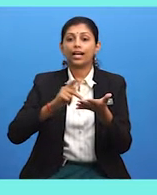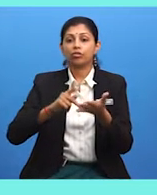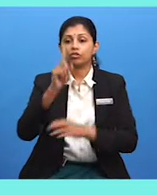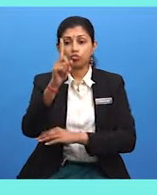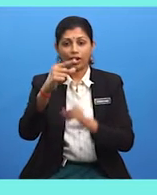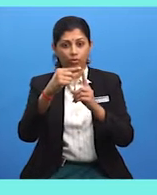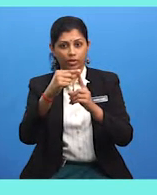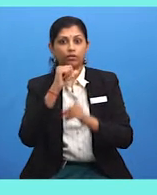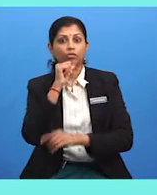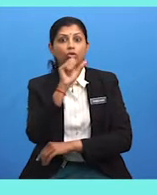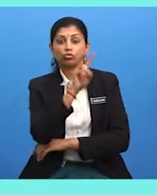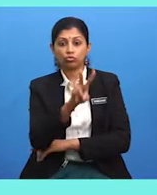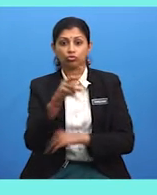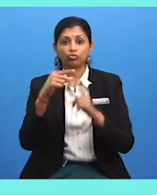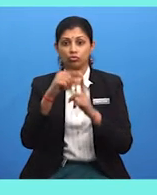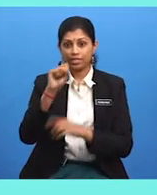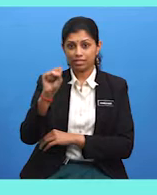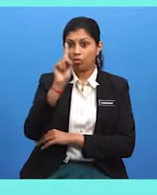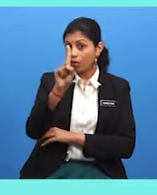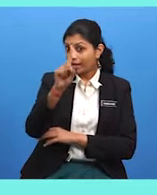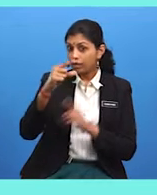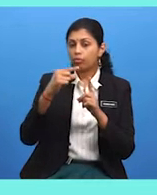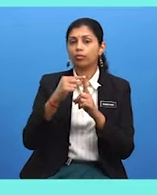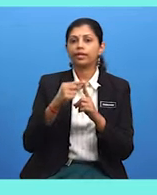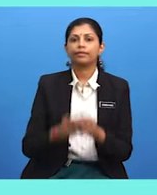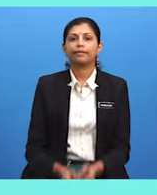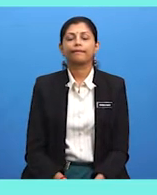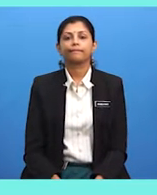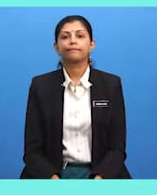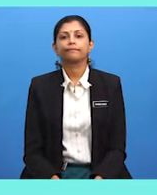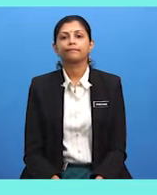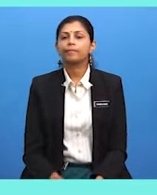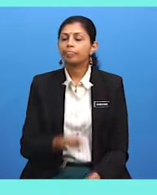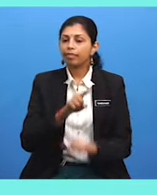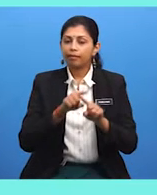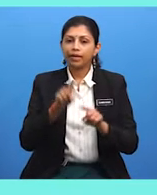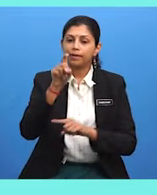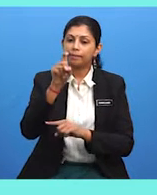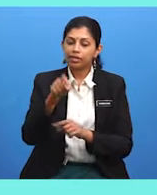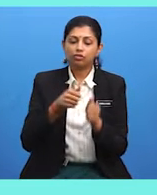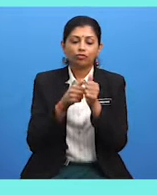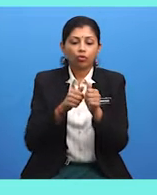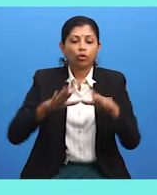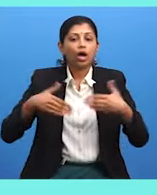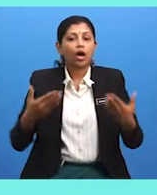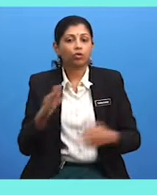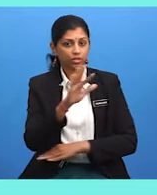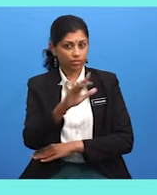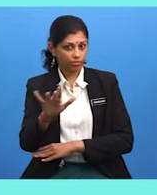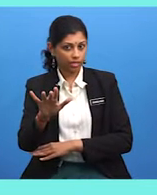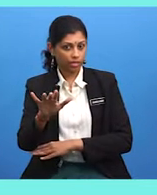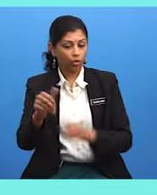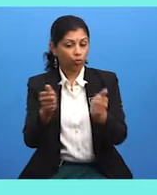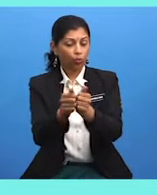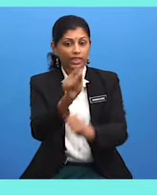of hyphenated words. But those words should be spelled the way they should be with a